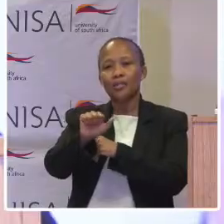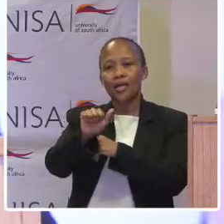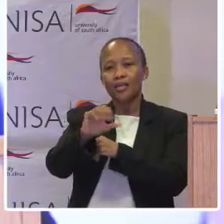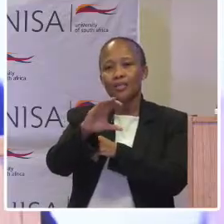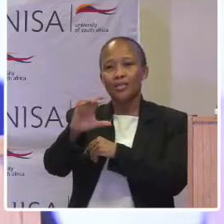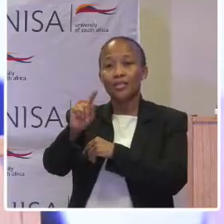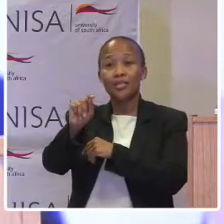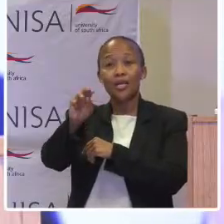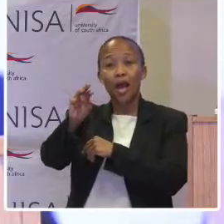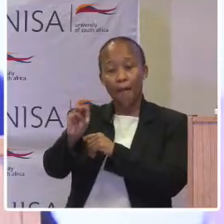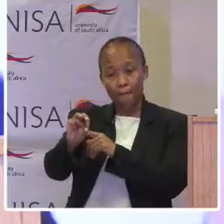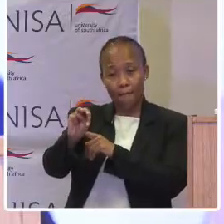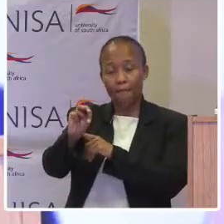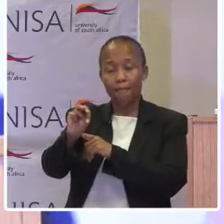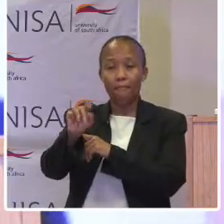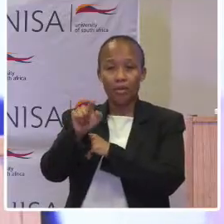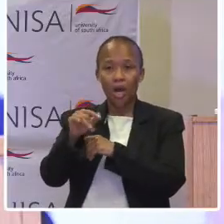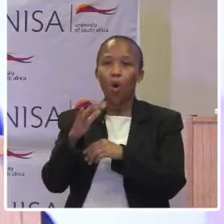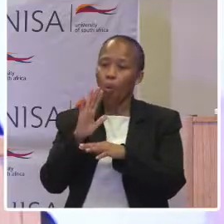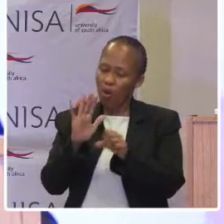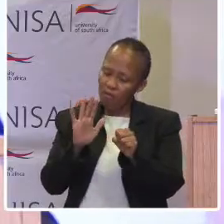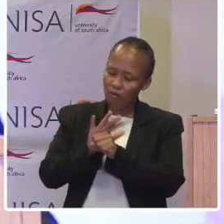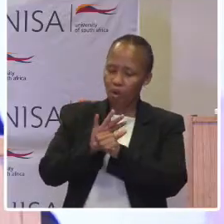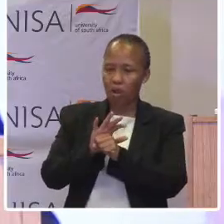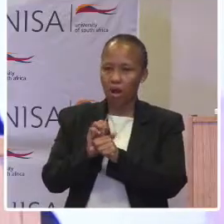fully operationalize.